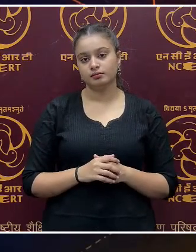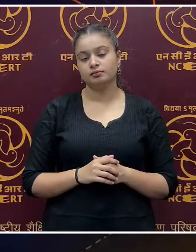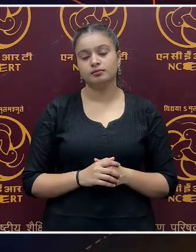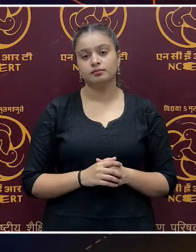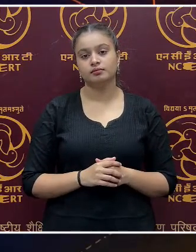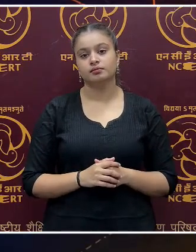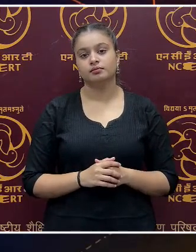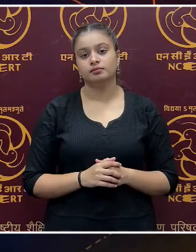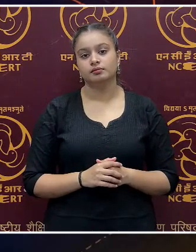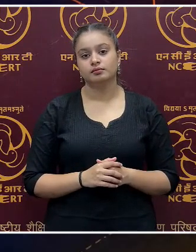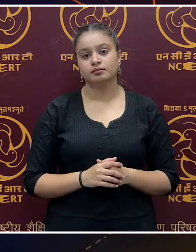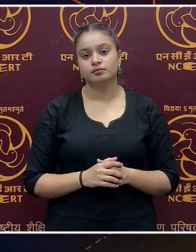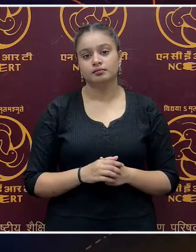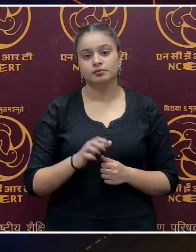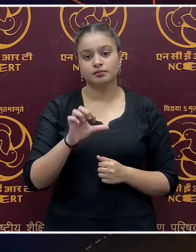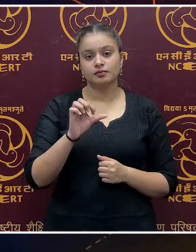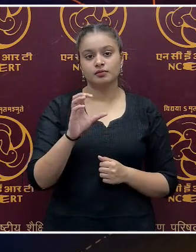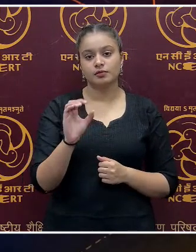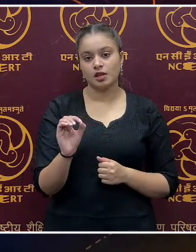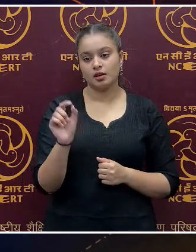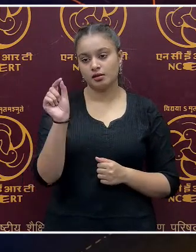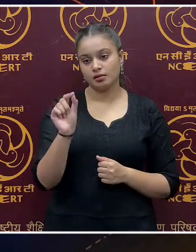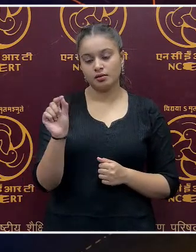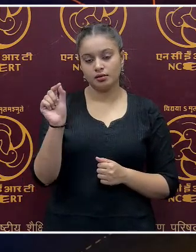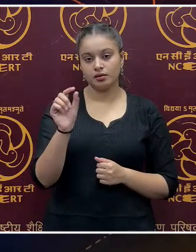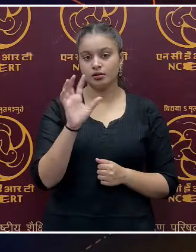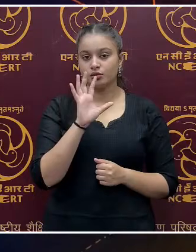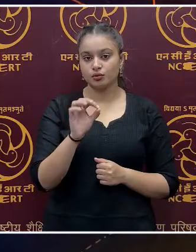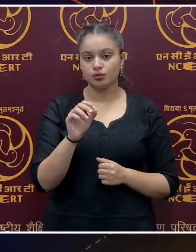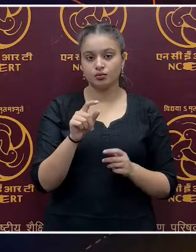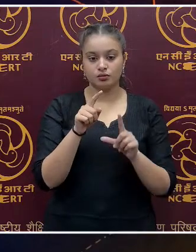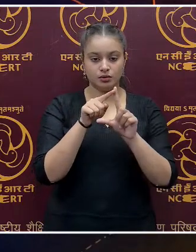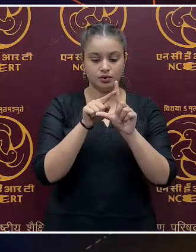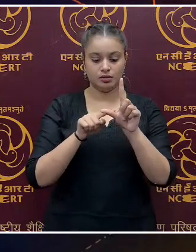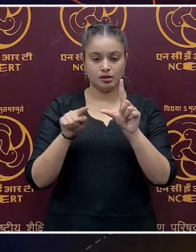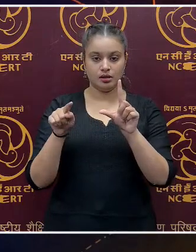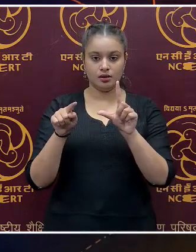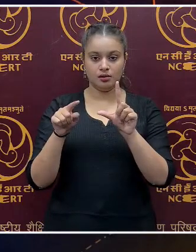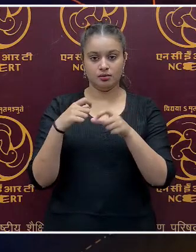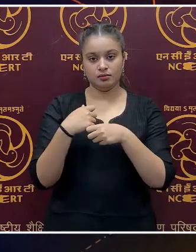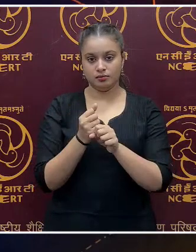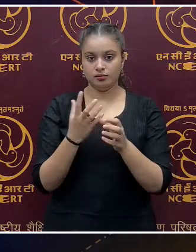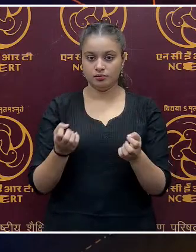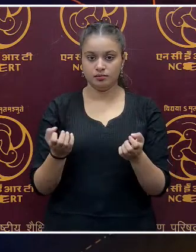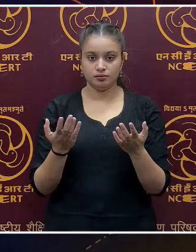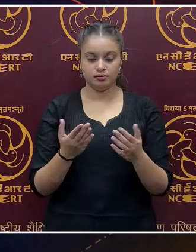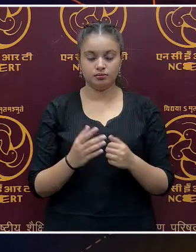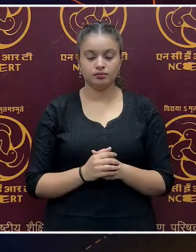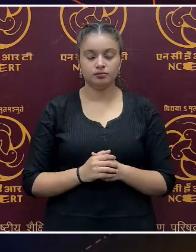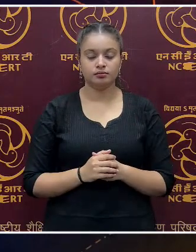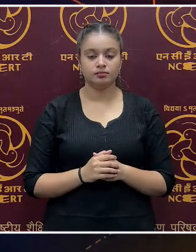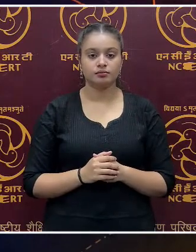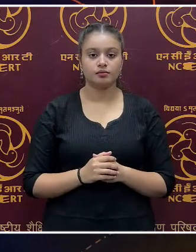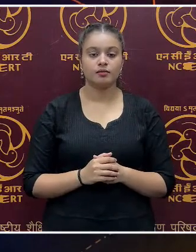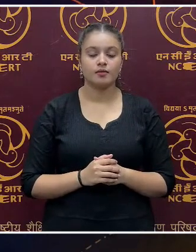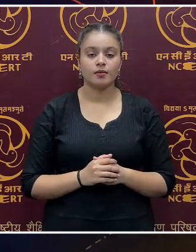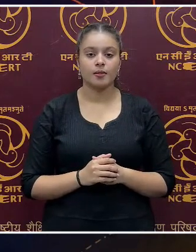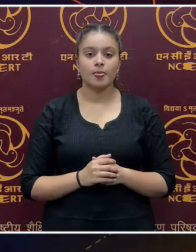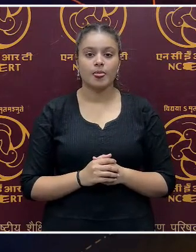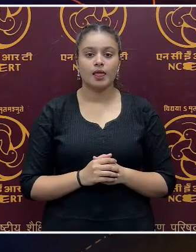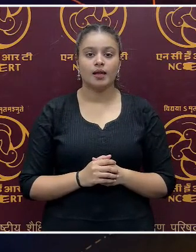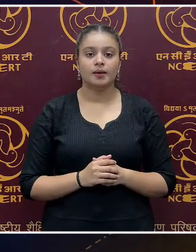want to set as a 90 degrees, exactly right angle here. then it's asking